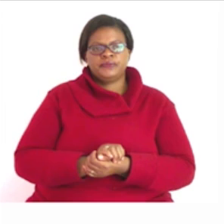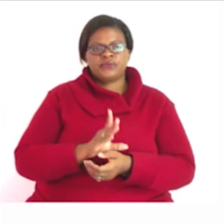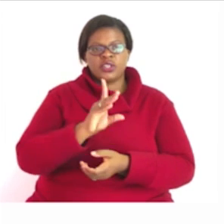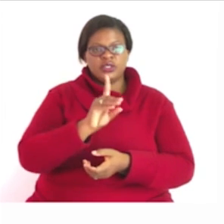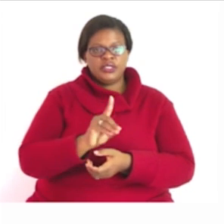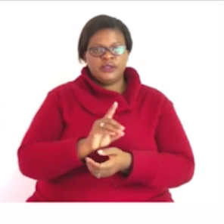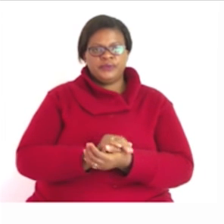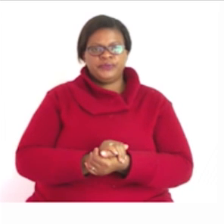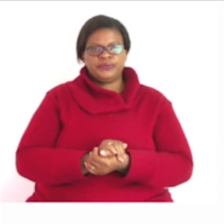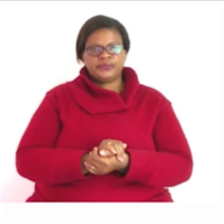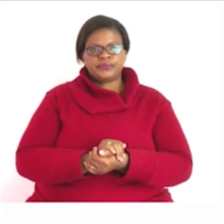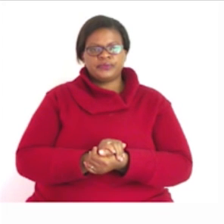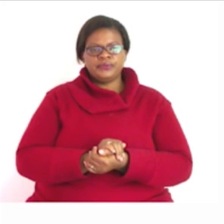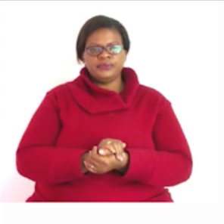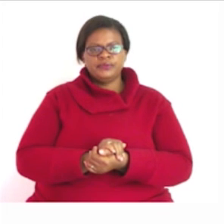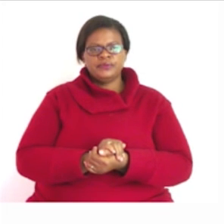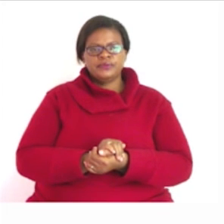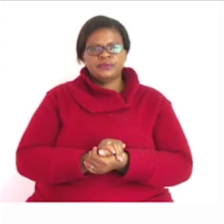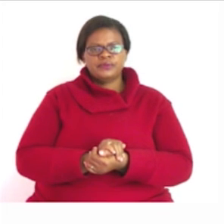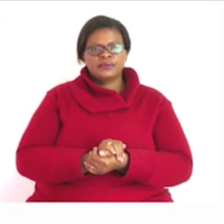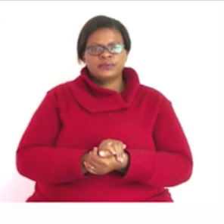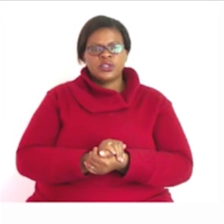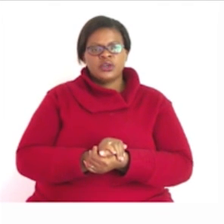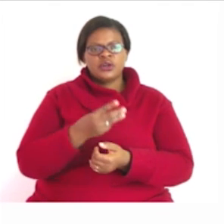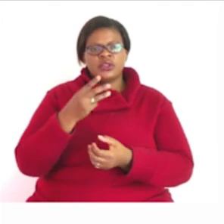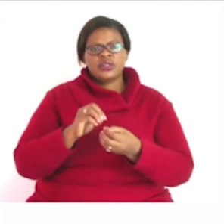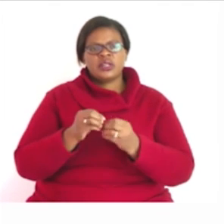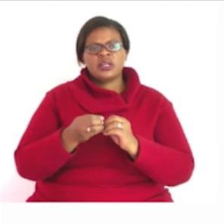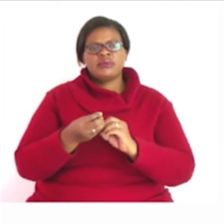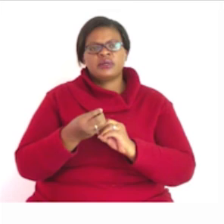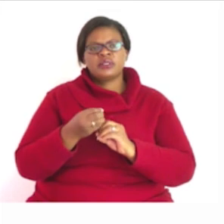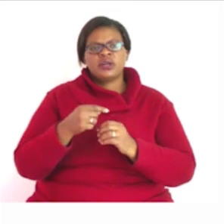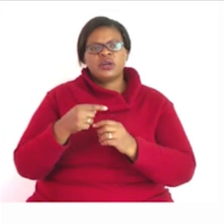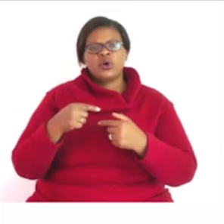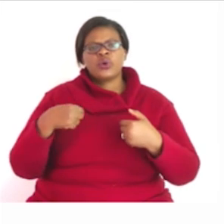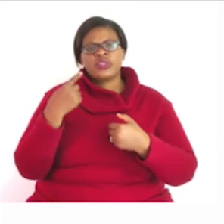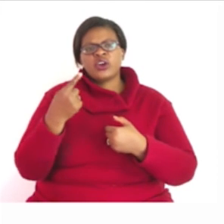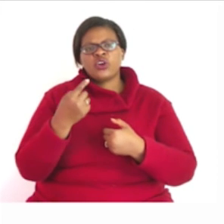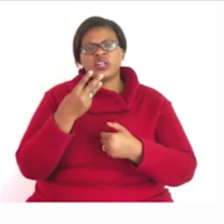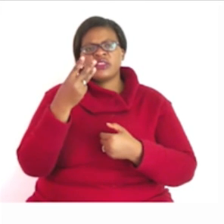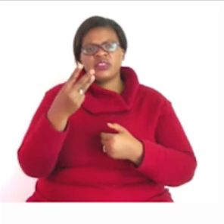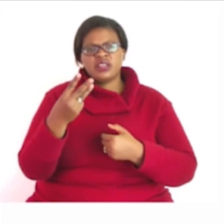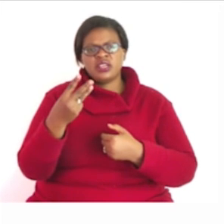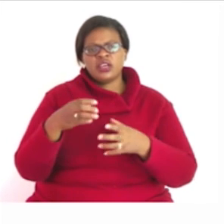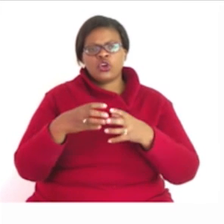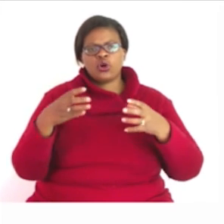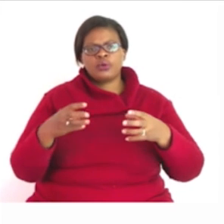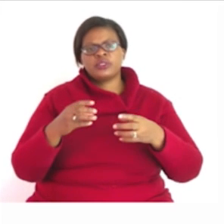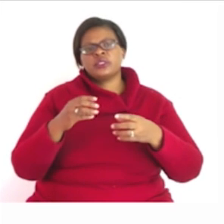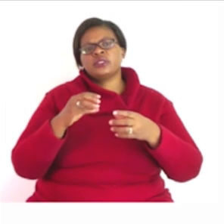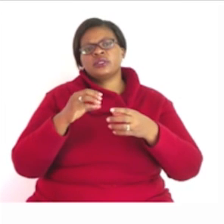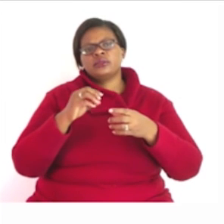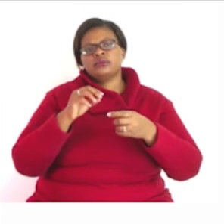D is asking for 3 numbers. It says, we are the only 3 composite